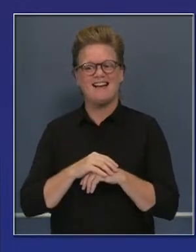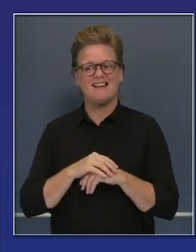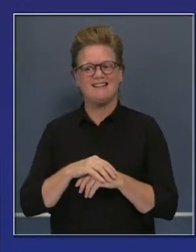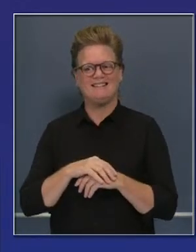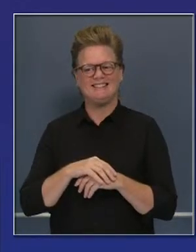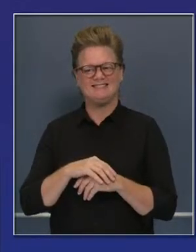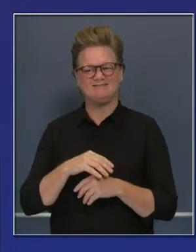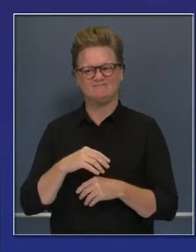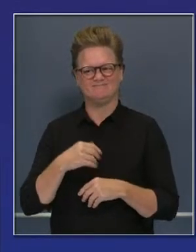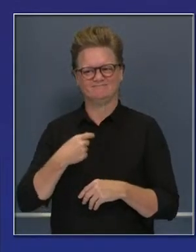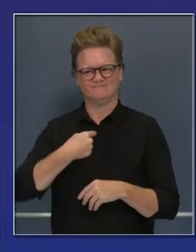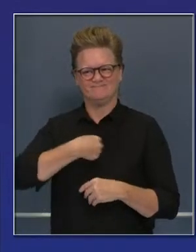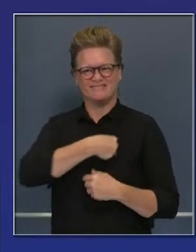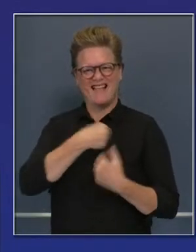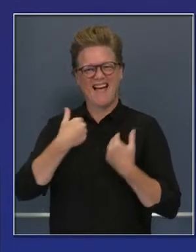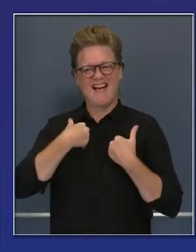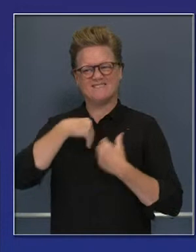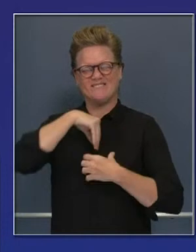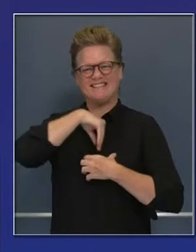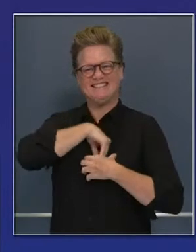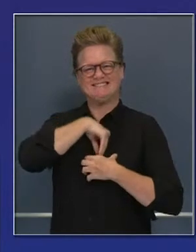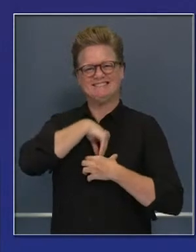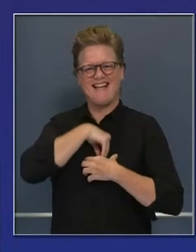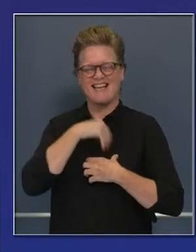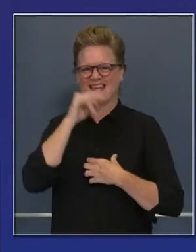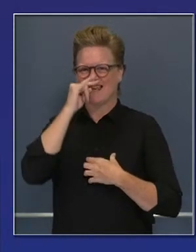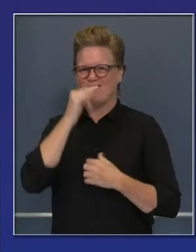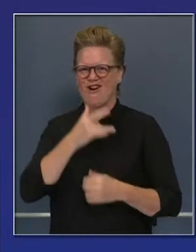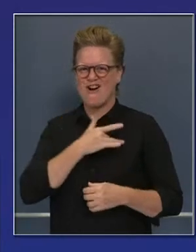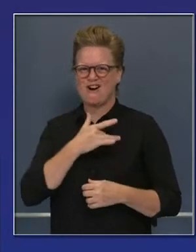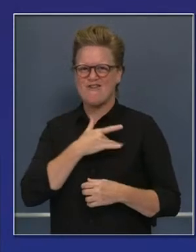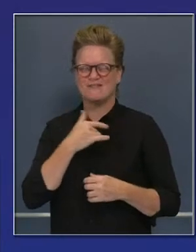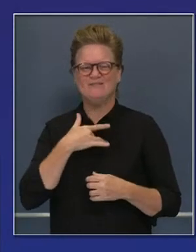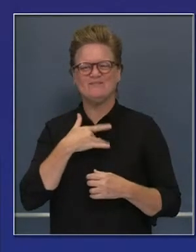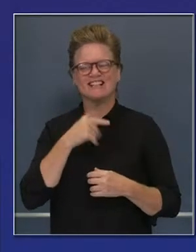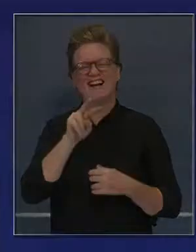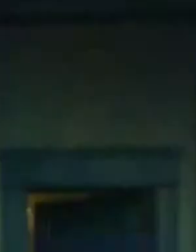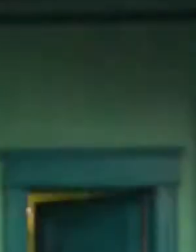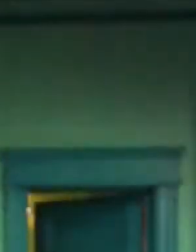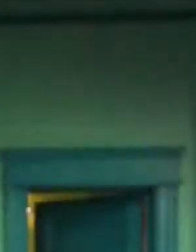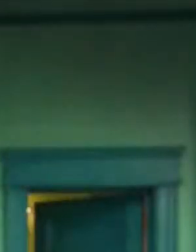up this new Sesame Street mask PSA.